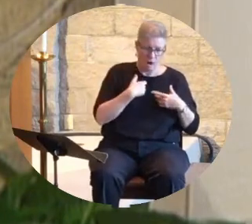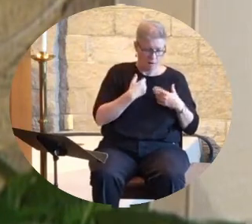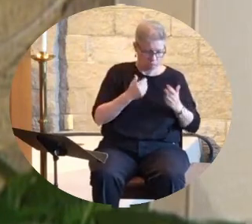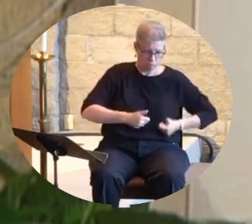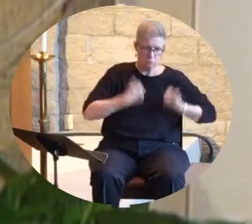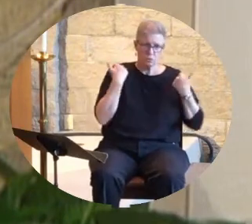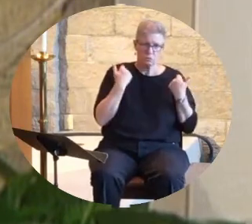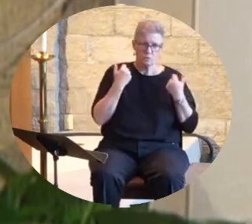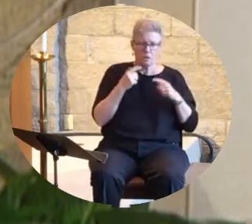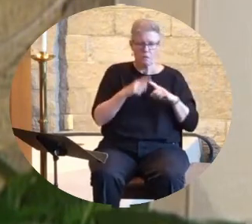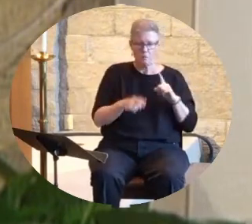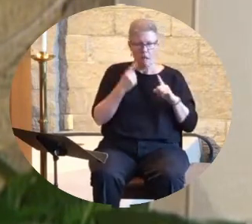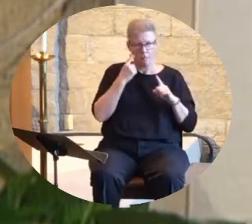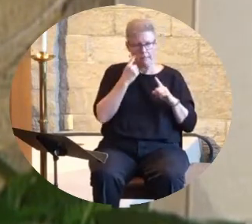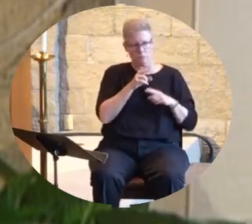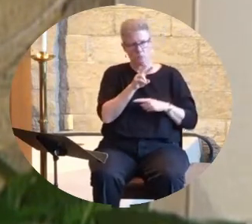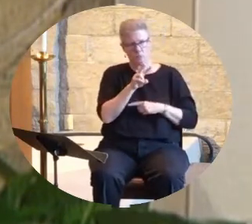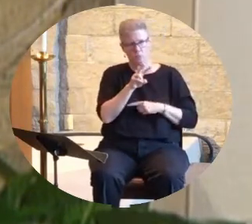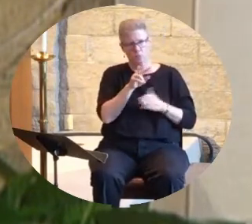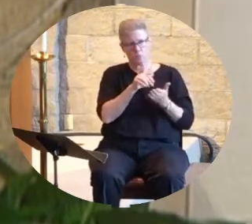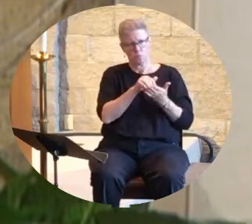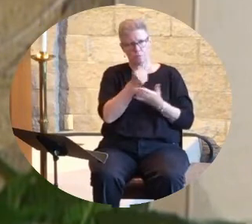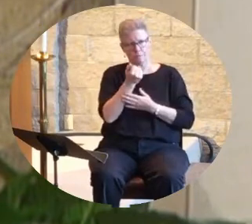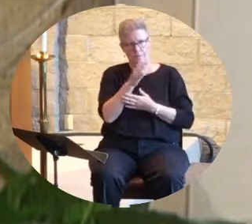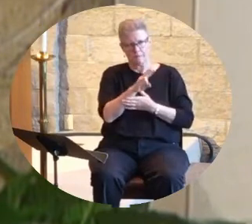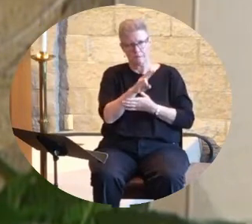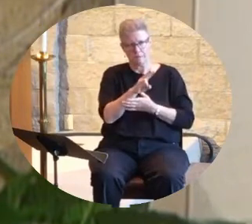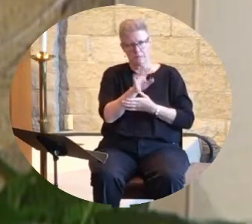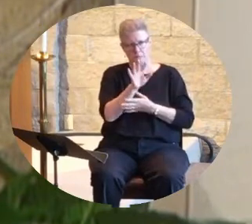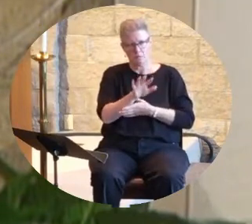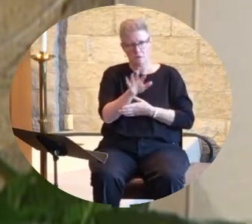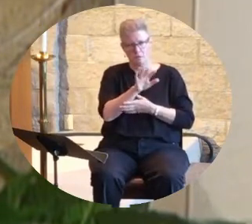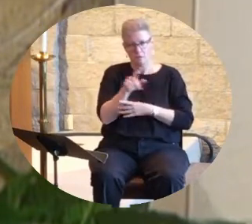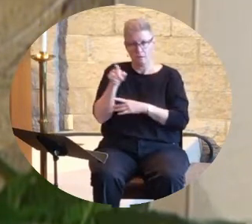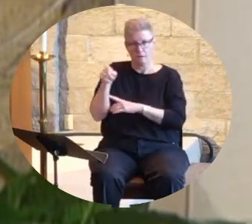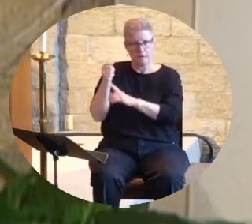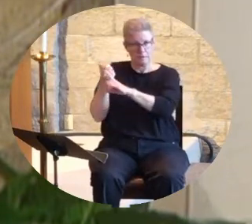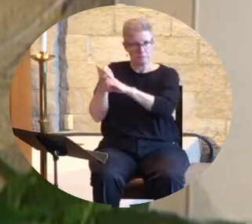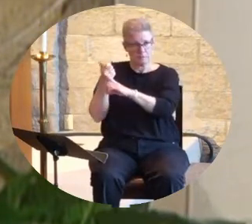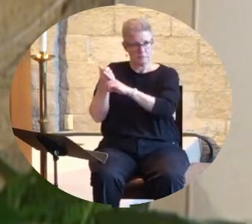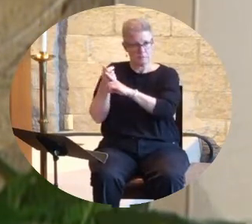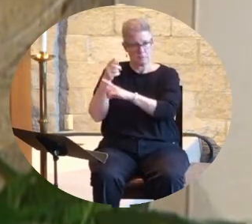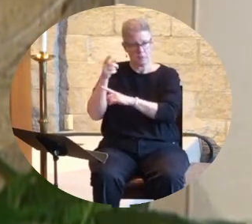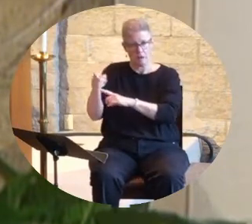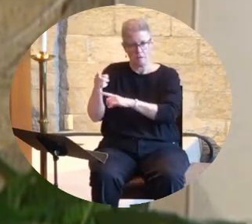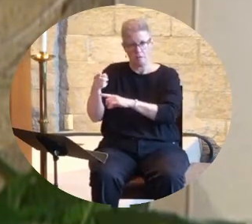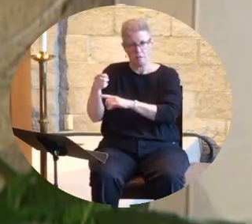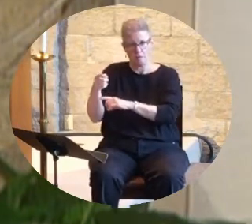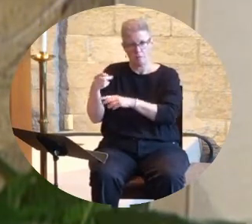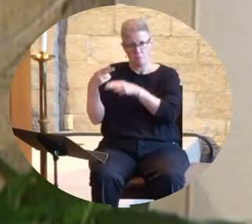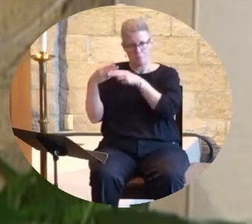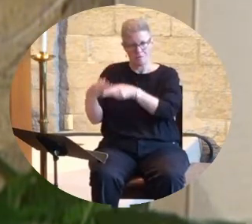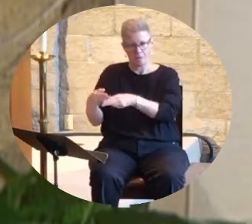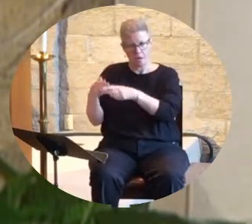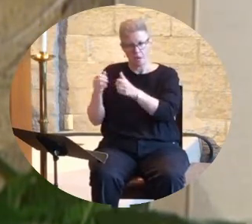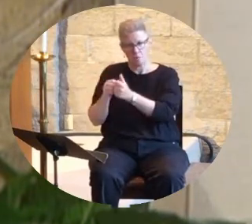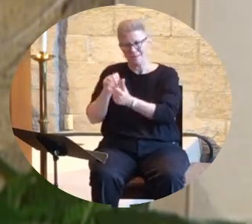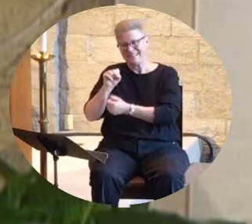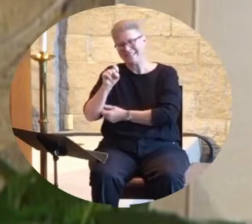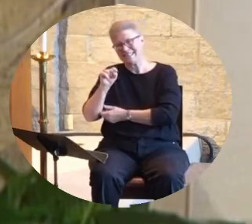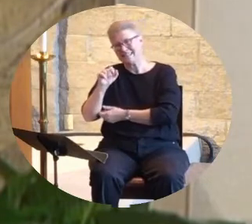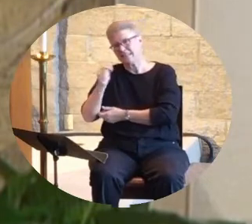in 2017, late 2017, that he was diagnosed with stage 4 colon